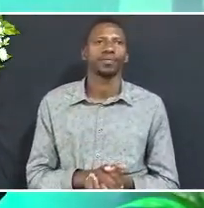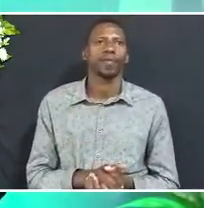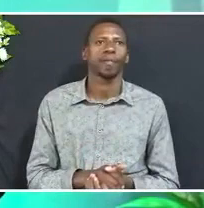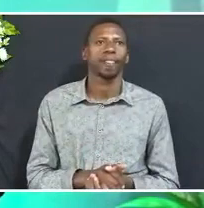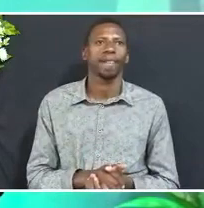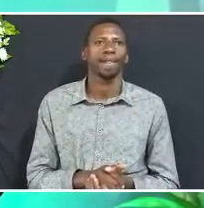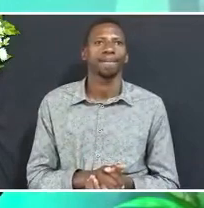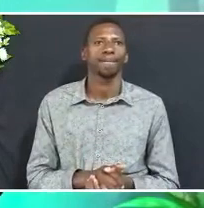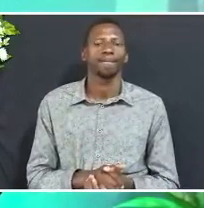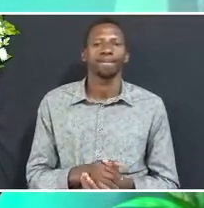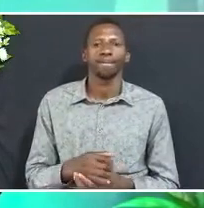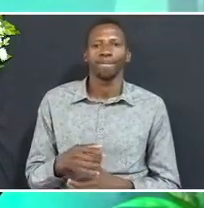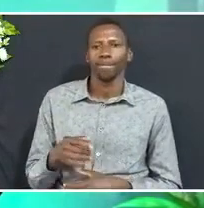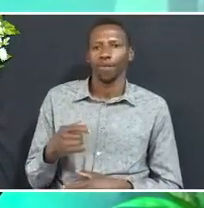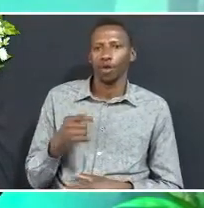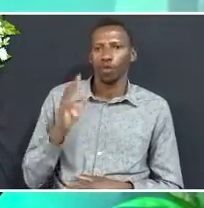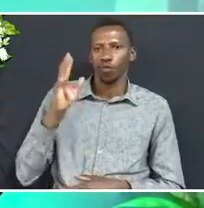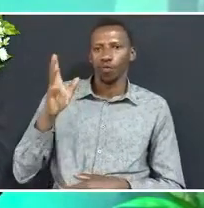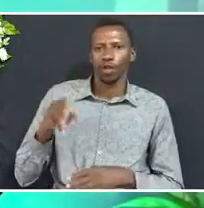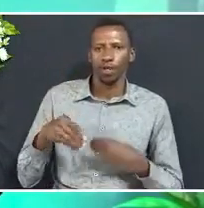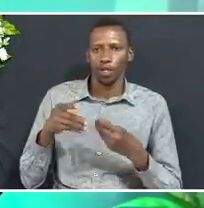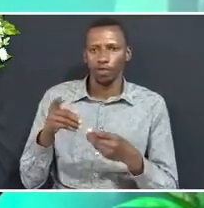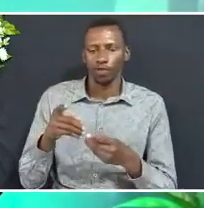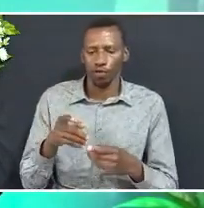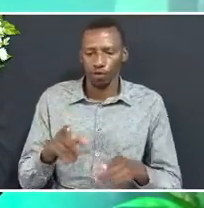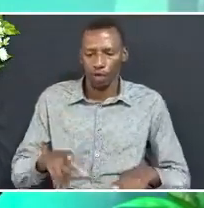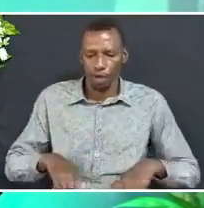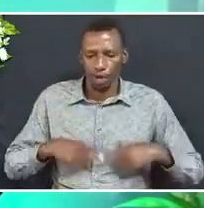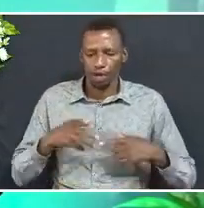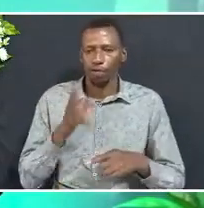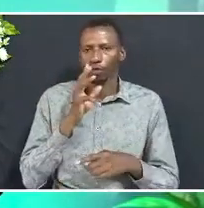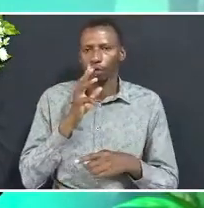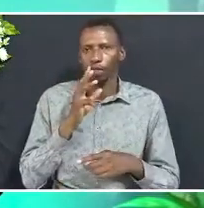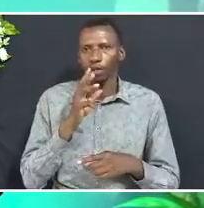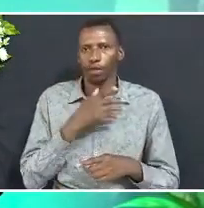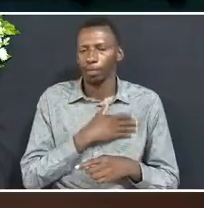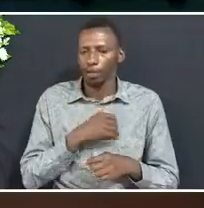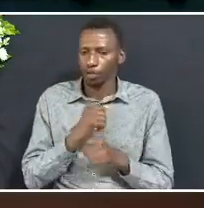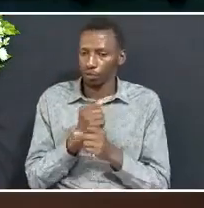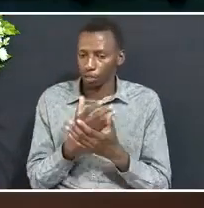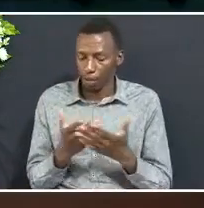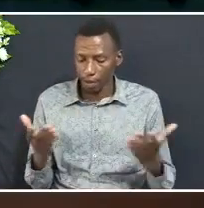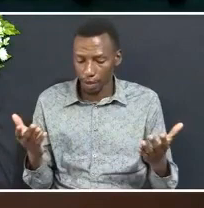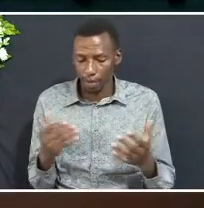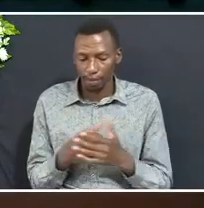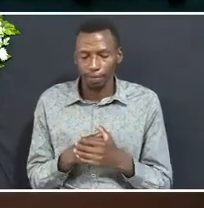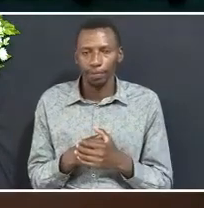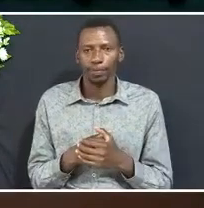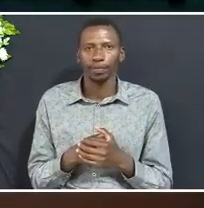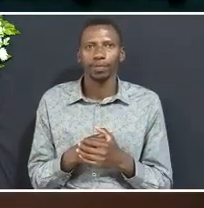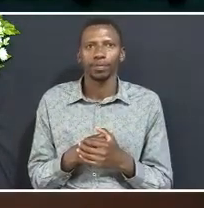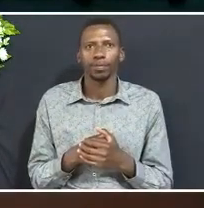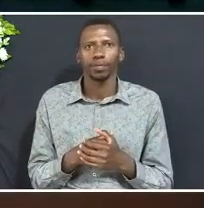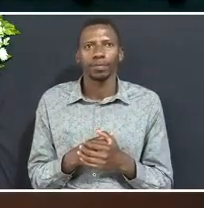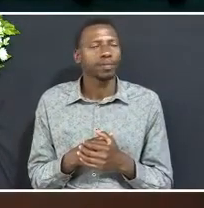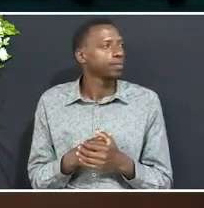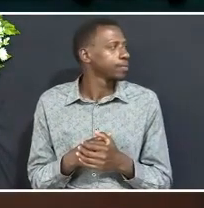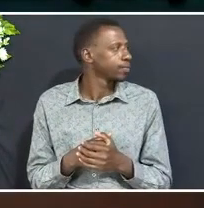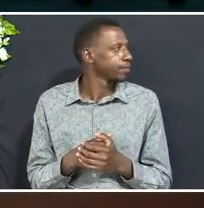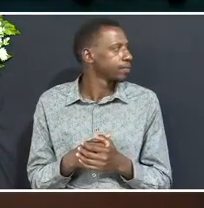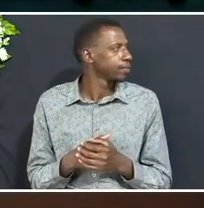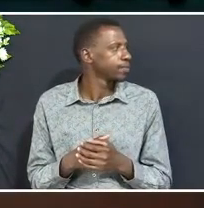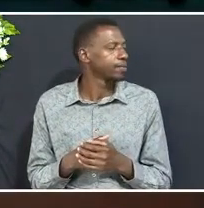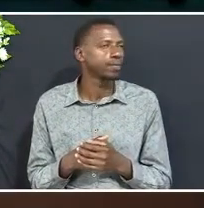I'm gonna give you living water. So please, can you do something? Which you don't have something to fetch water